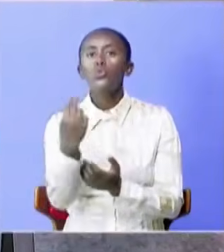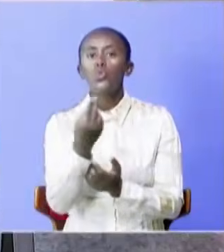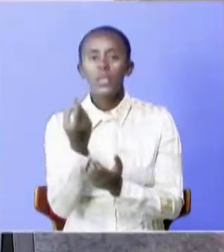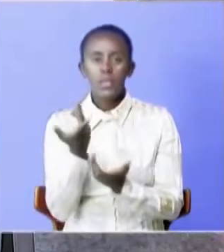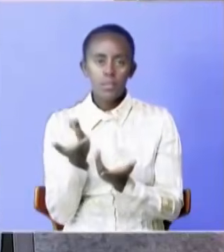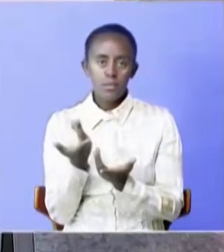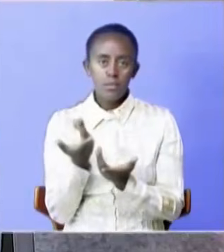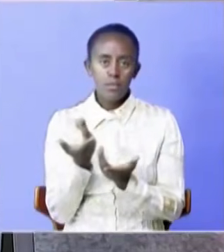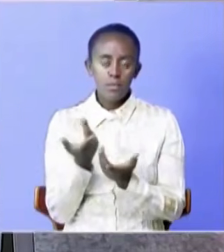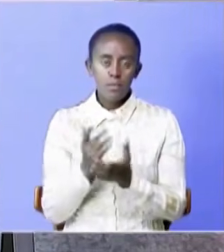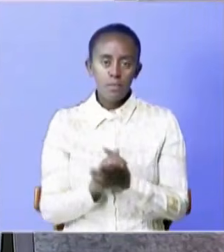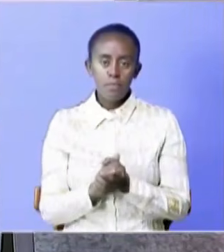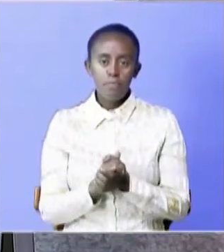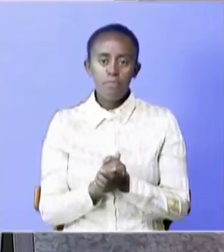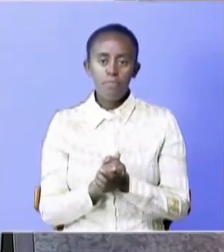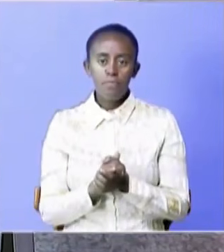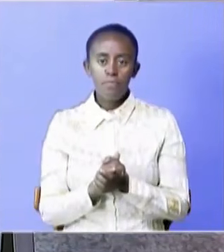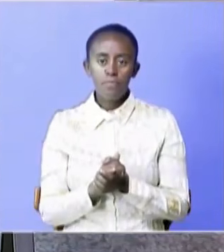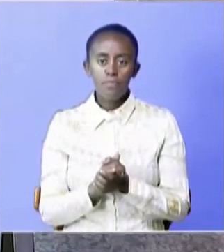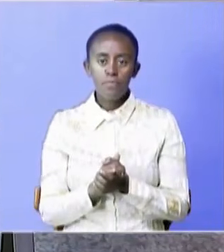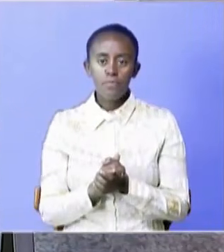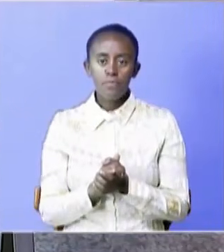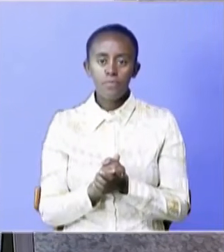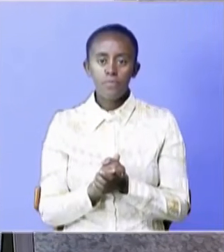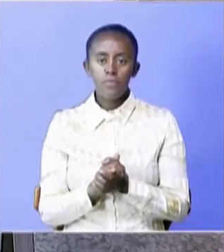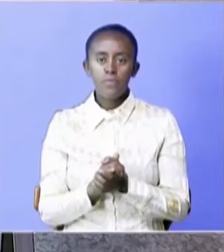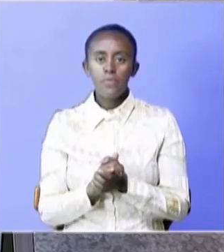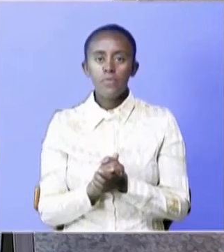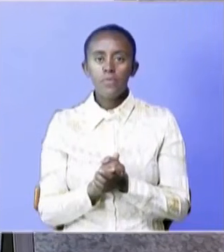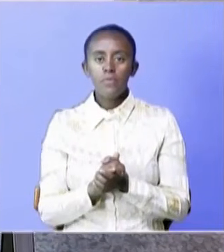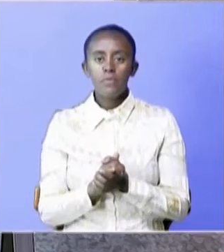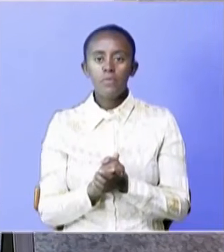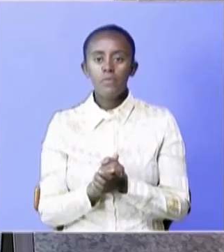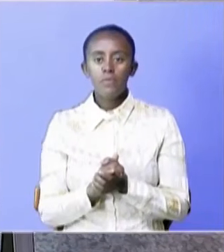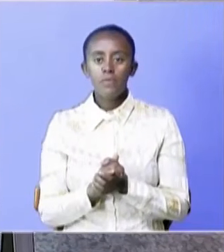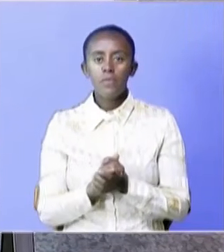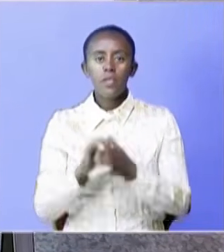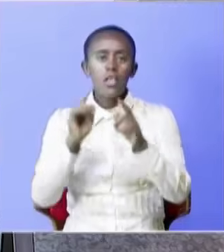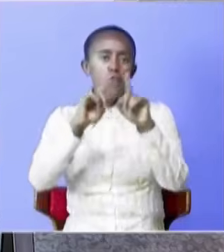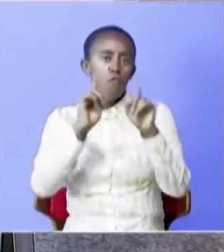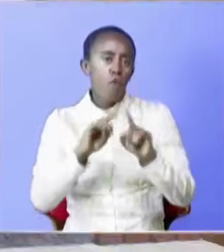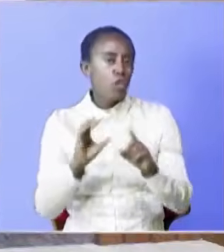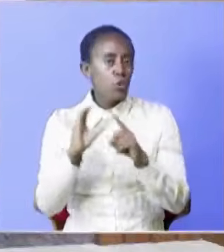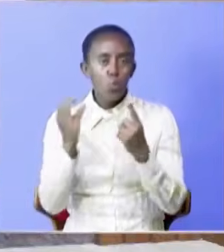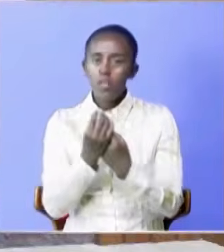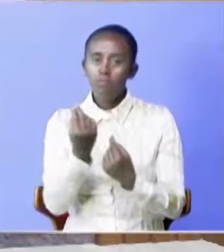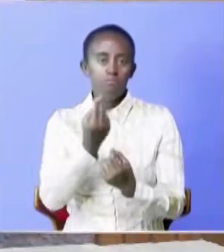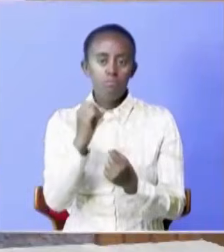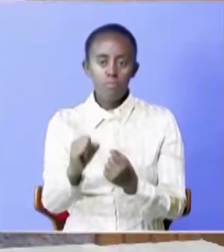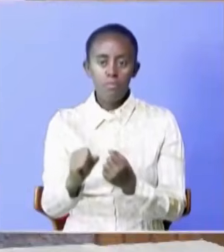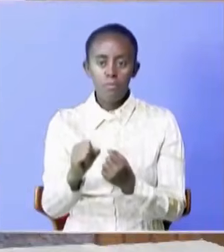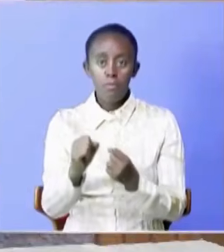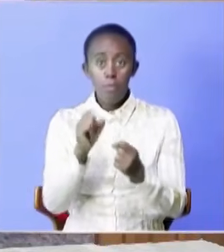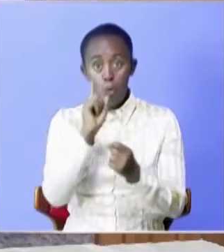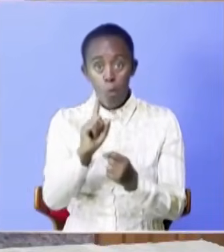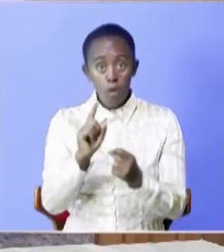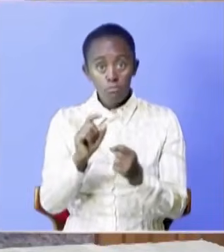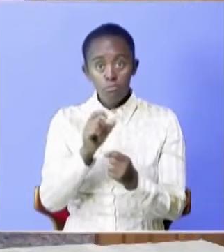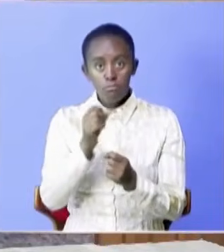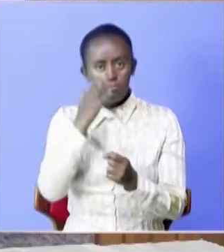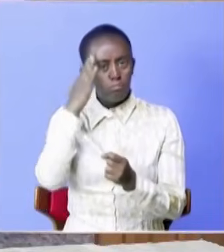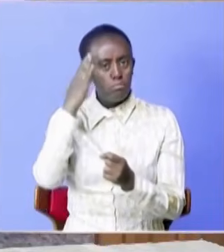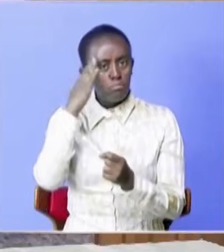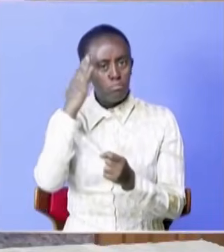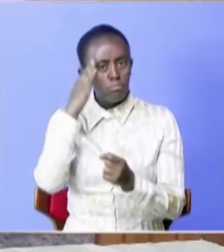tense? For example, we use it in different situations, but one of the most